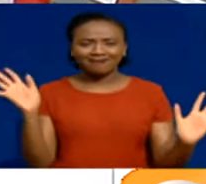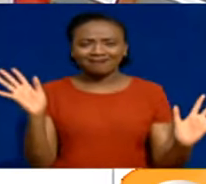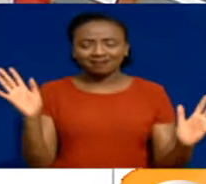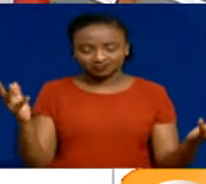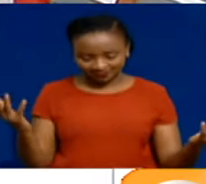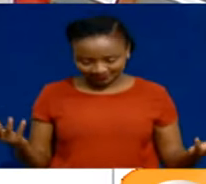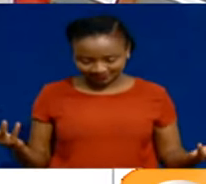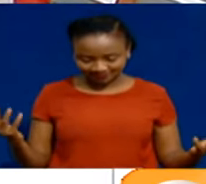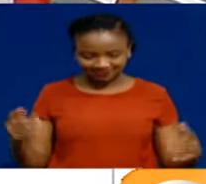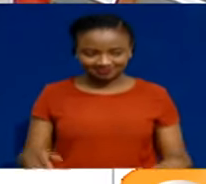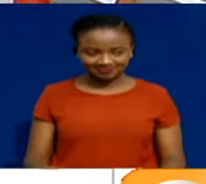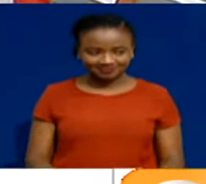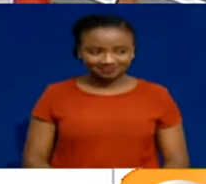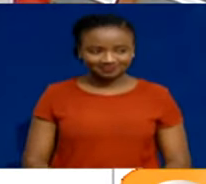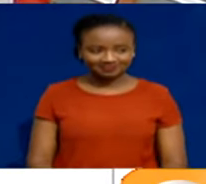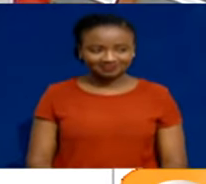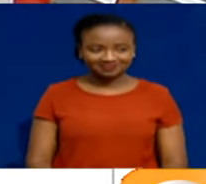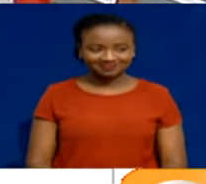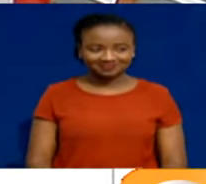Simple.